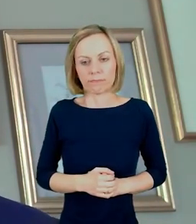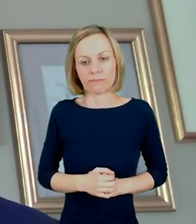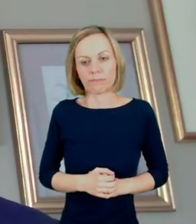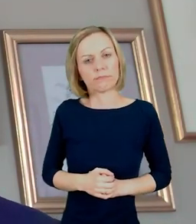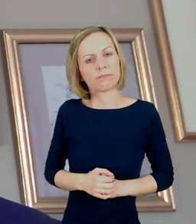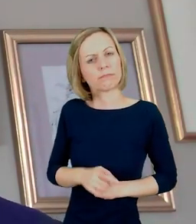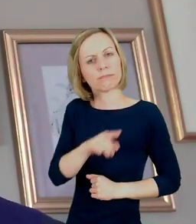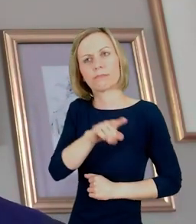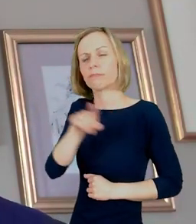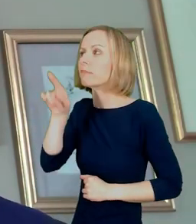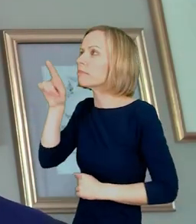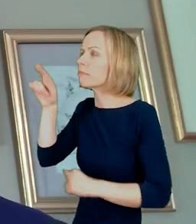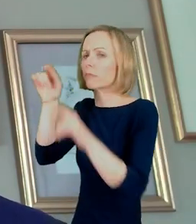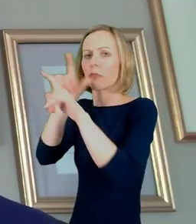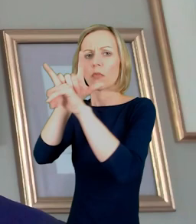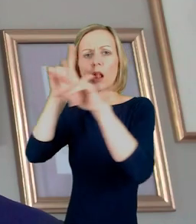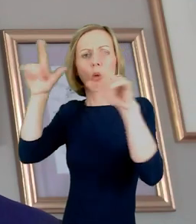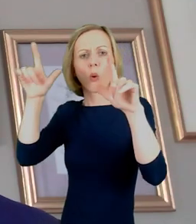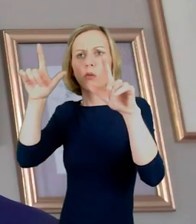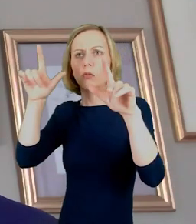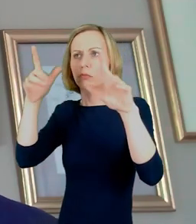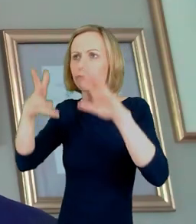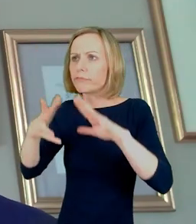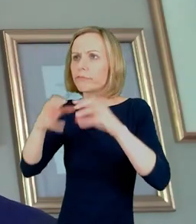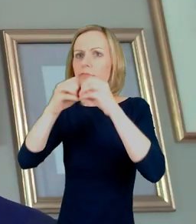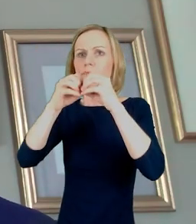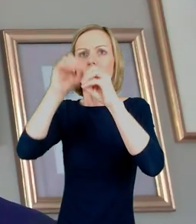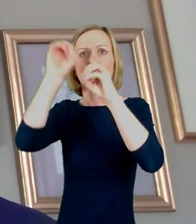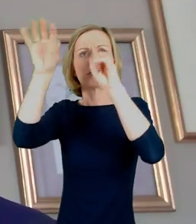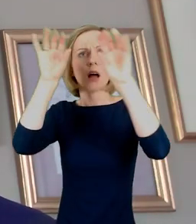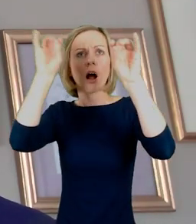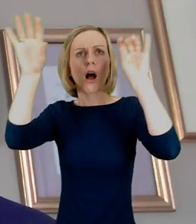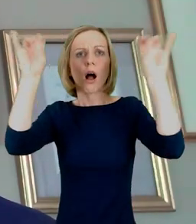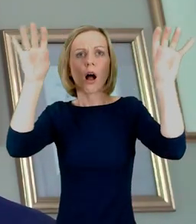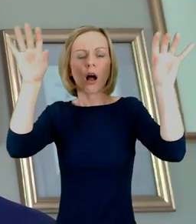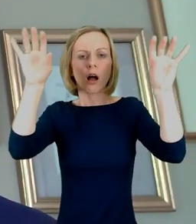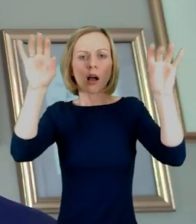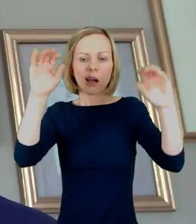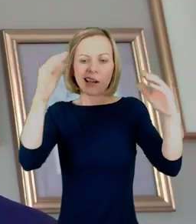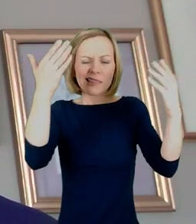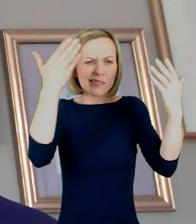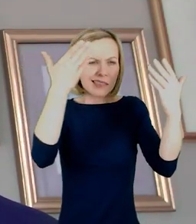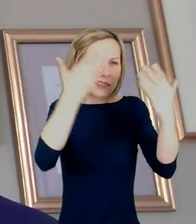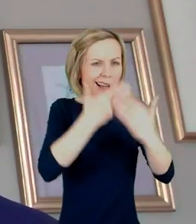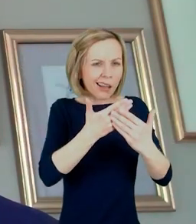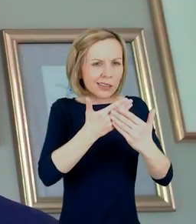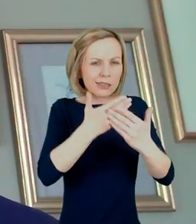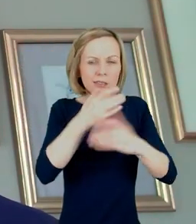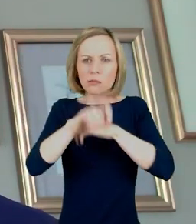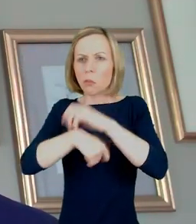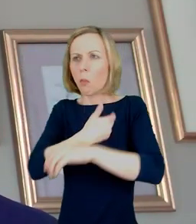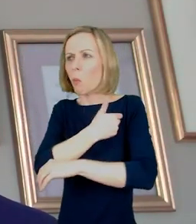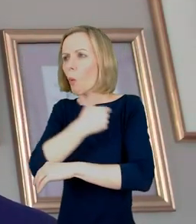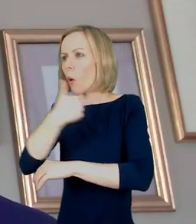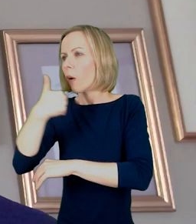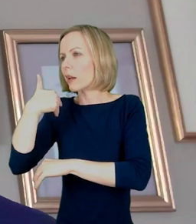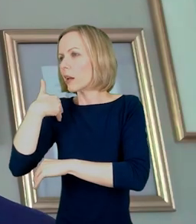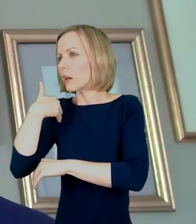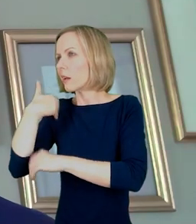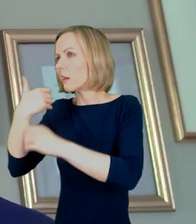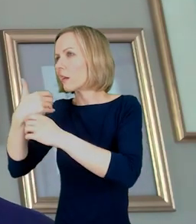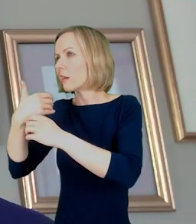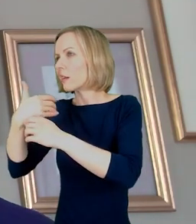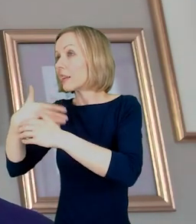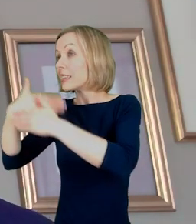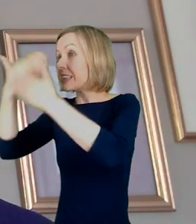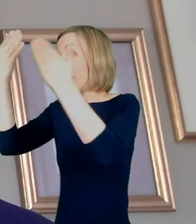The one who made Pleiades and Orion and turns deep darkness into the morning and darkens the